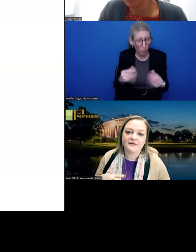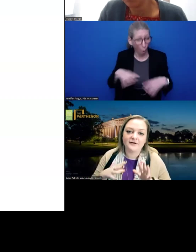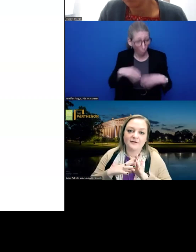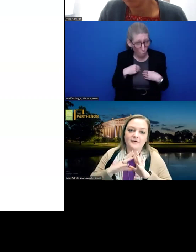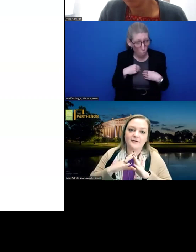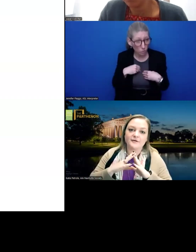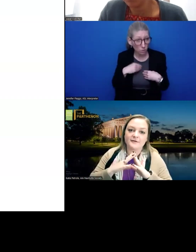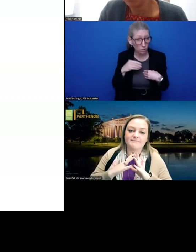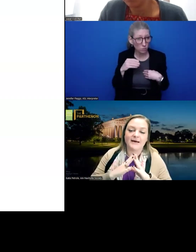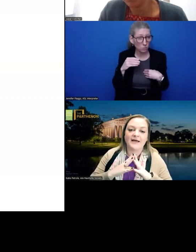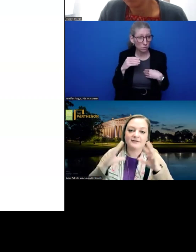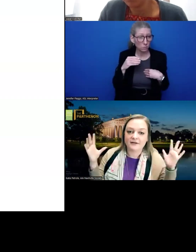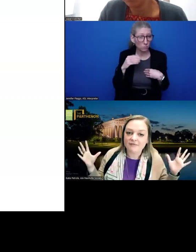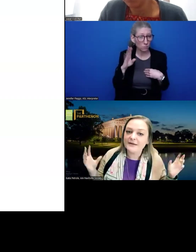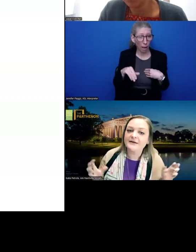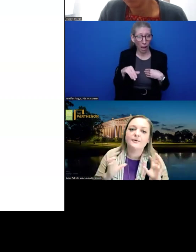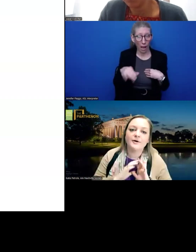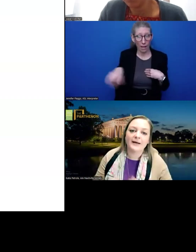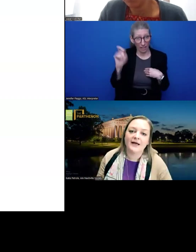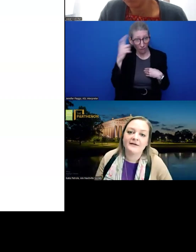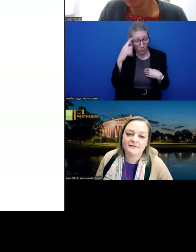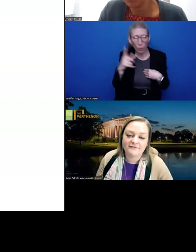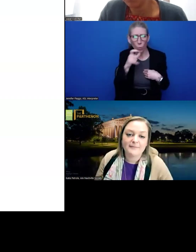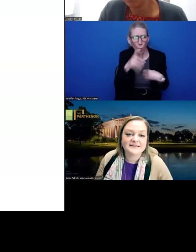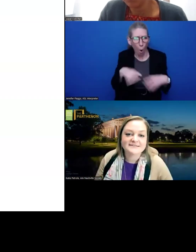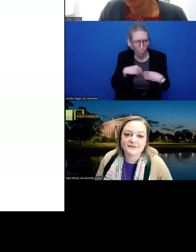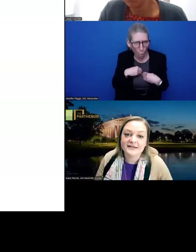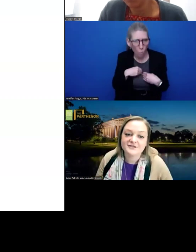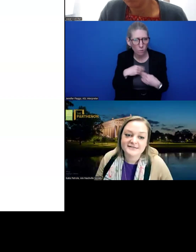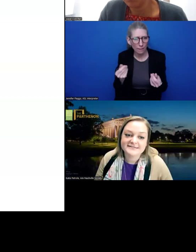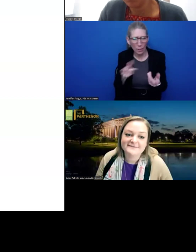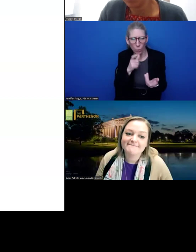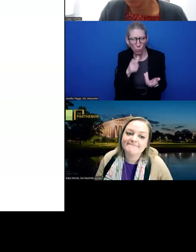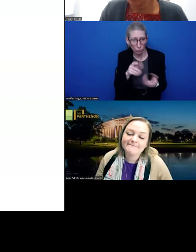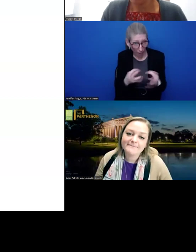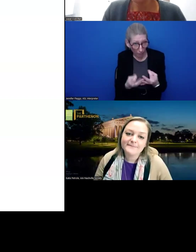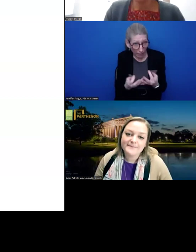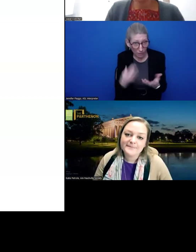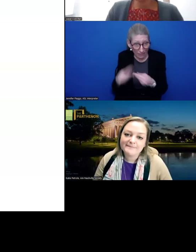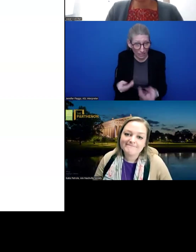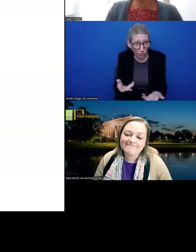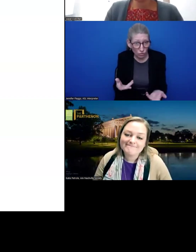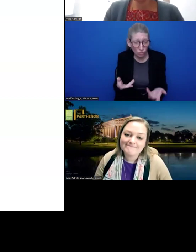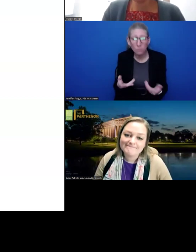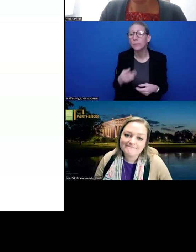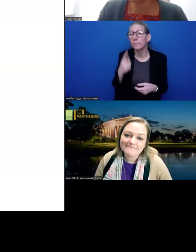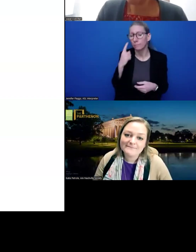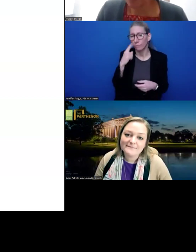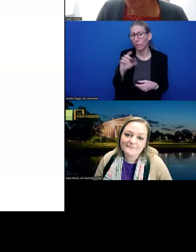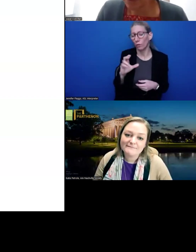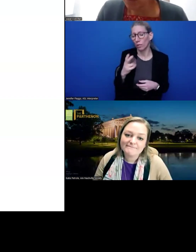by the government or by families or lineages? In the case of the